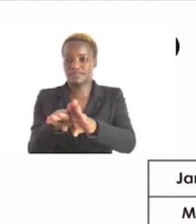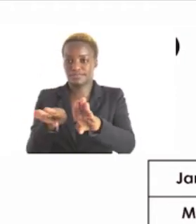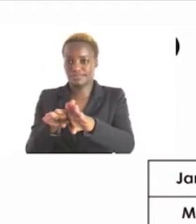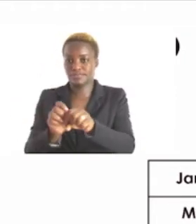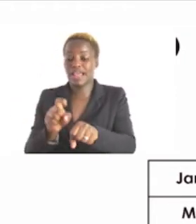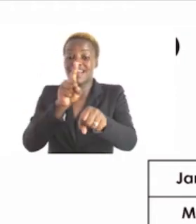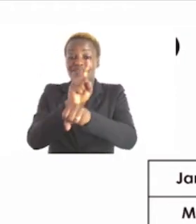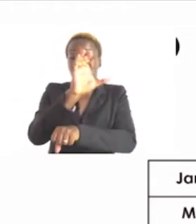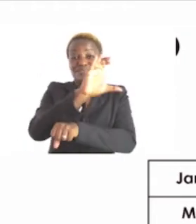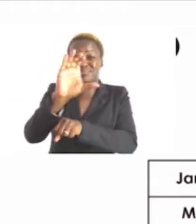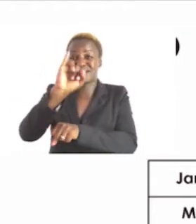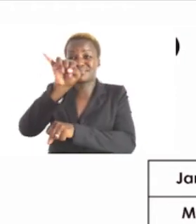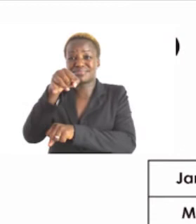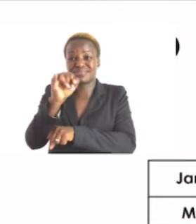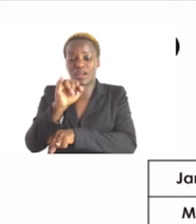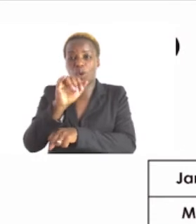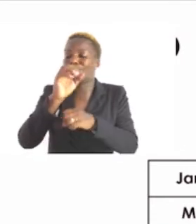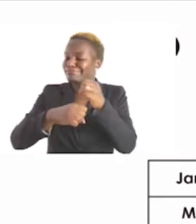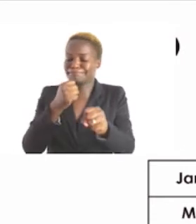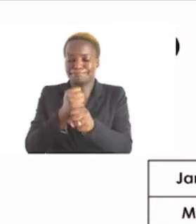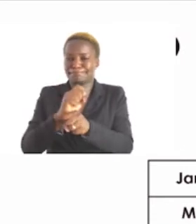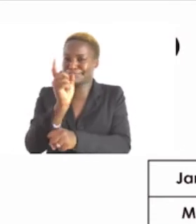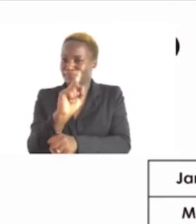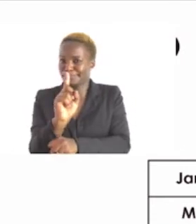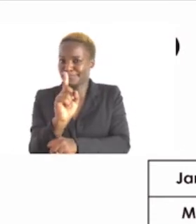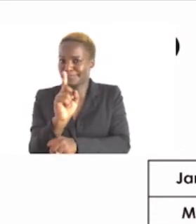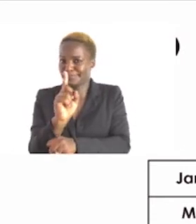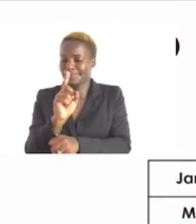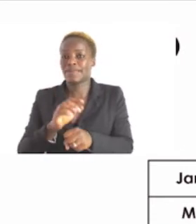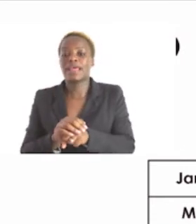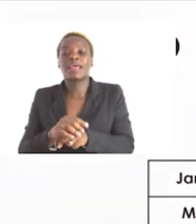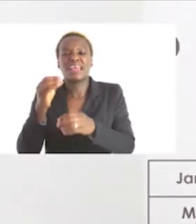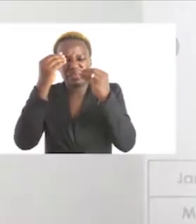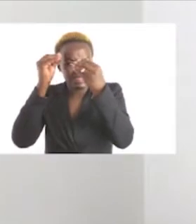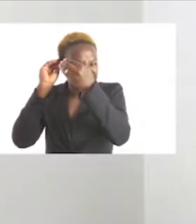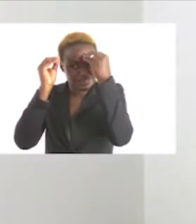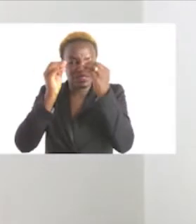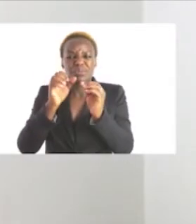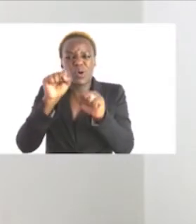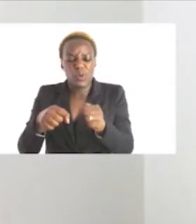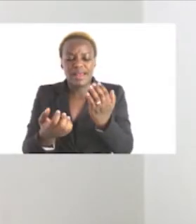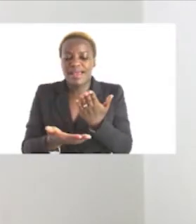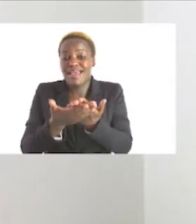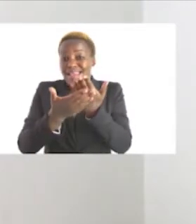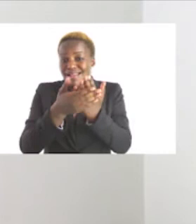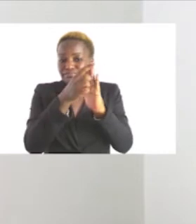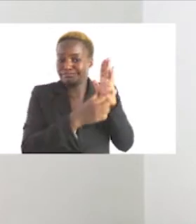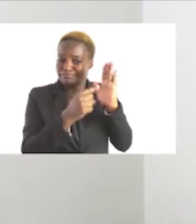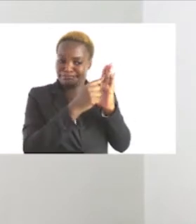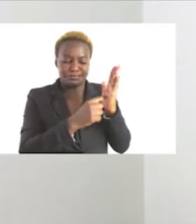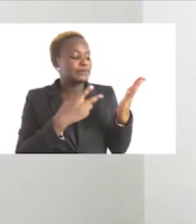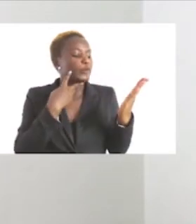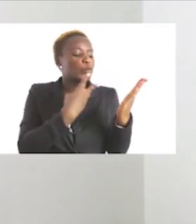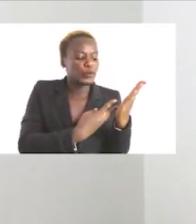first month of the year. If you are getting confused, you can always have a calendar by you so that it will make it easier for you